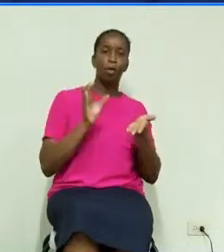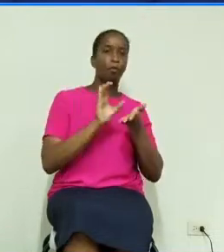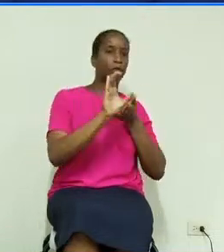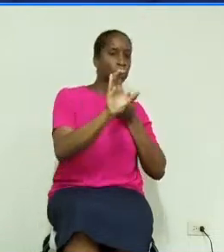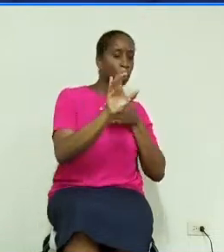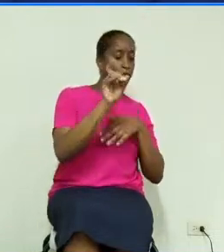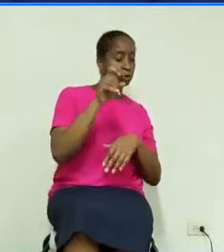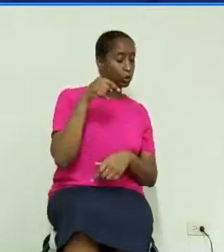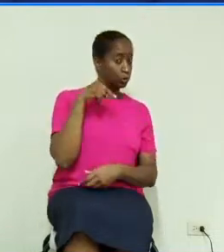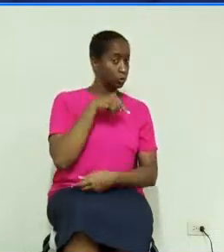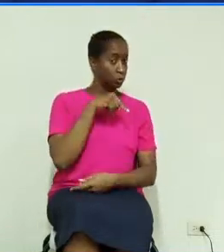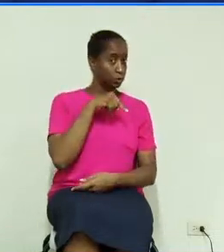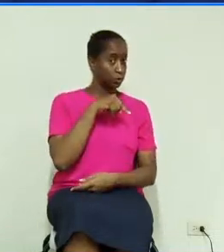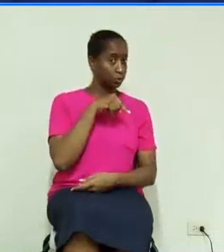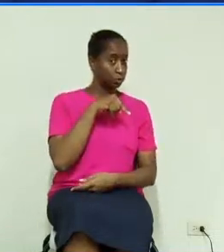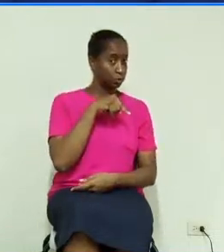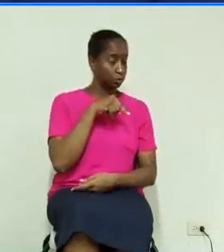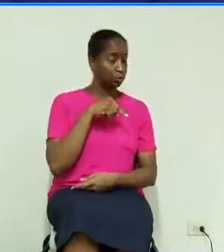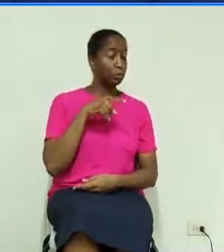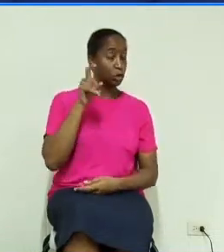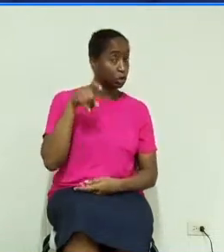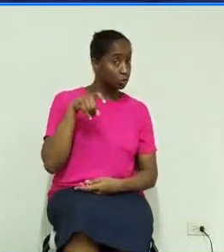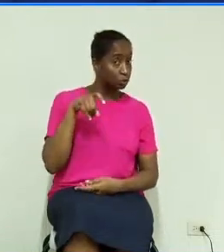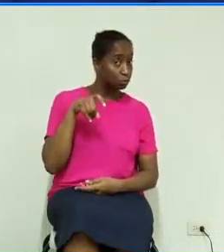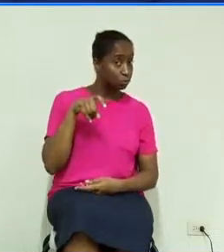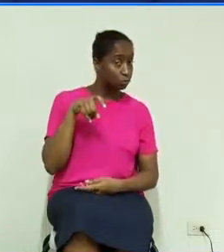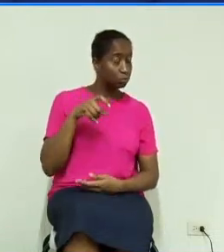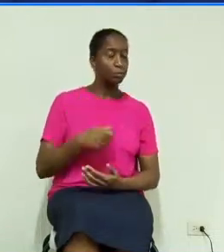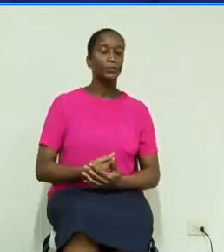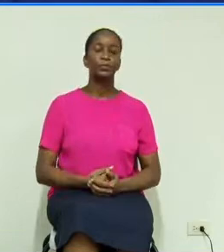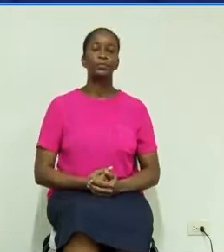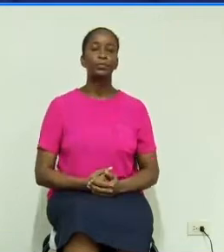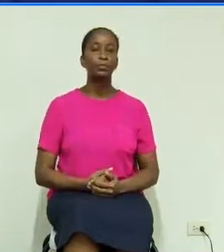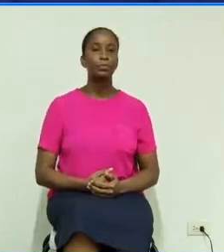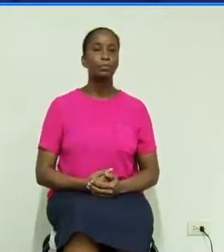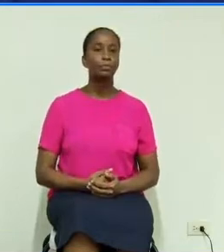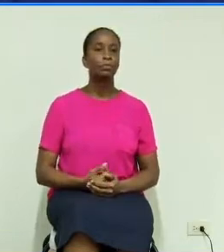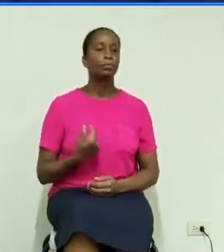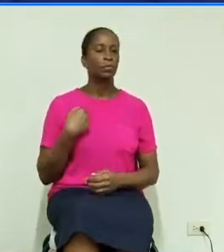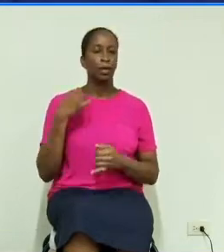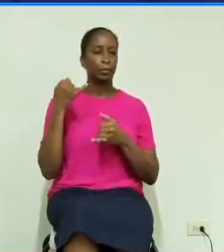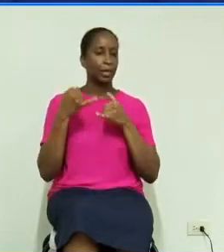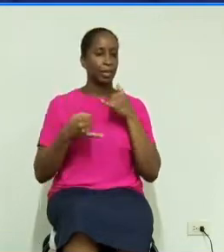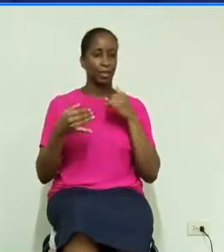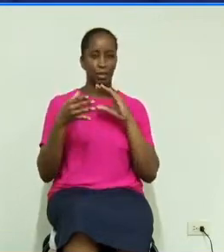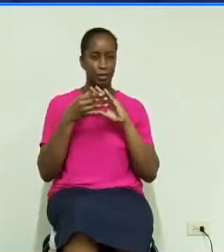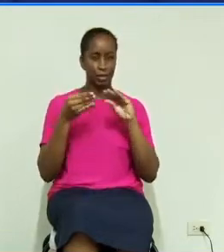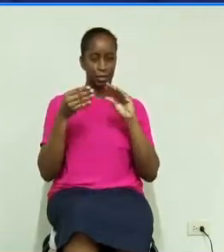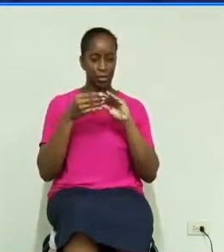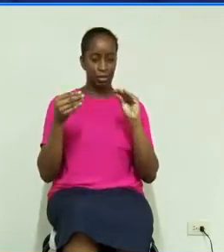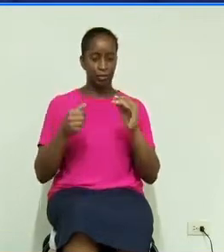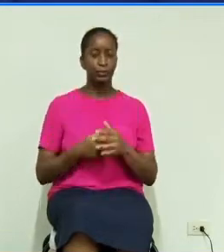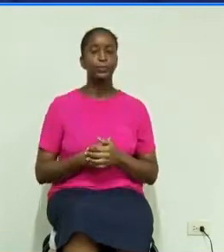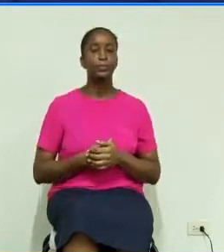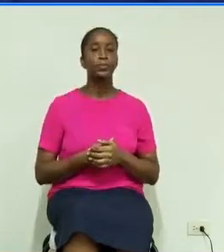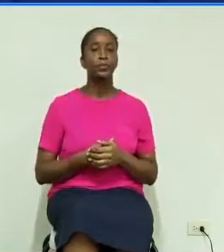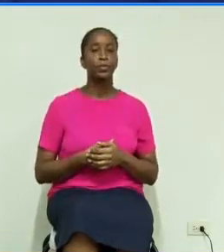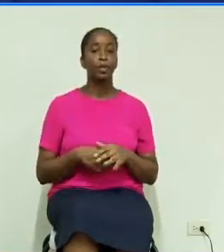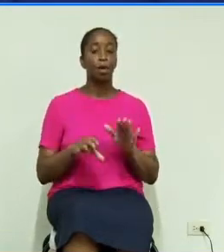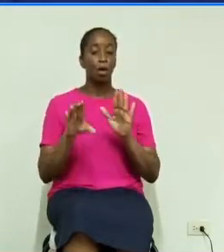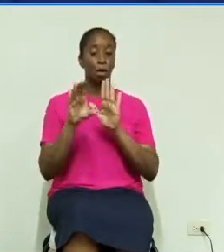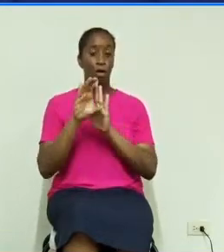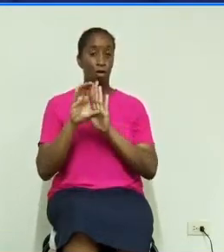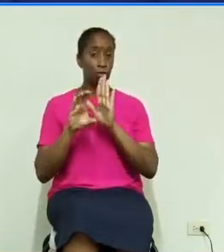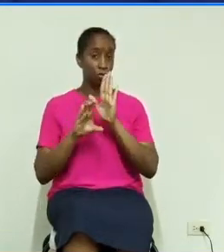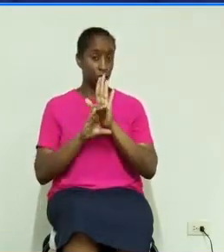it just ties to what I've just said so far. So apart from the constitutional requirements that we have about